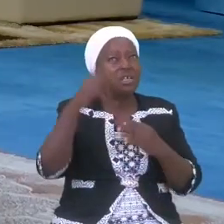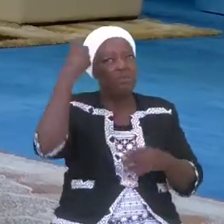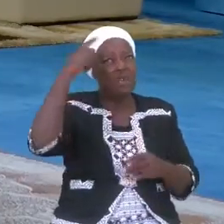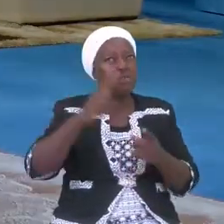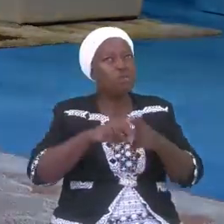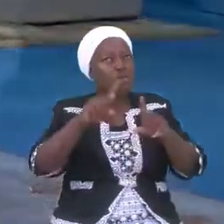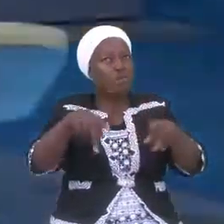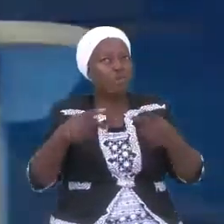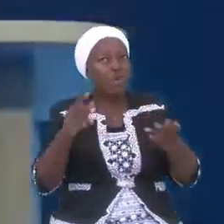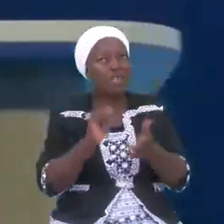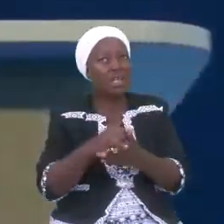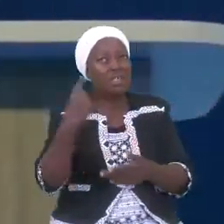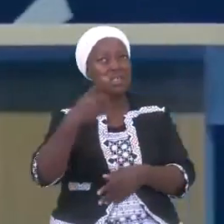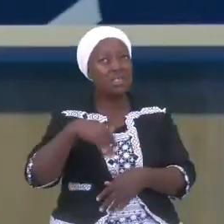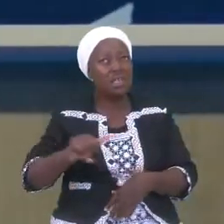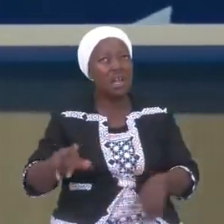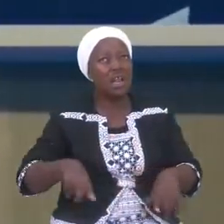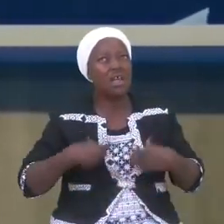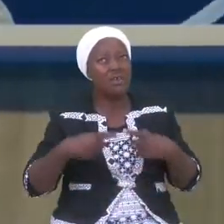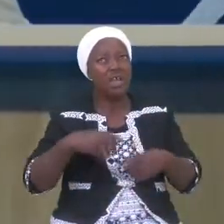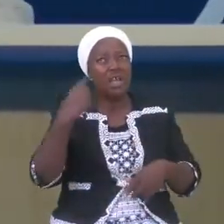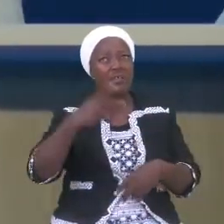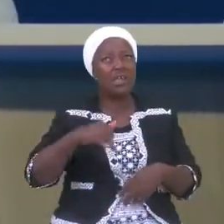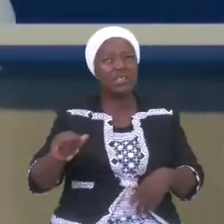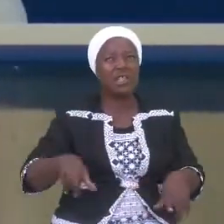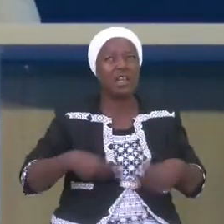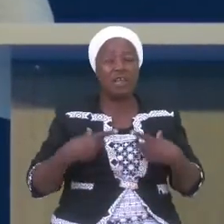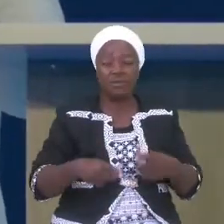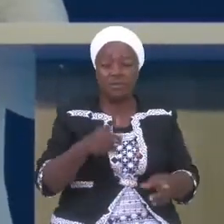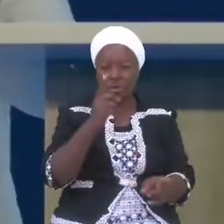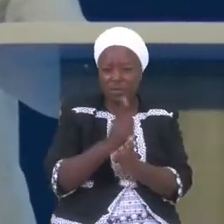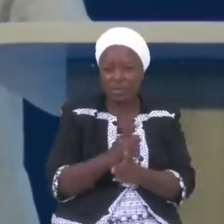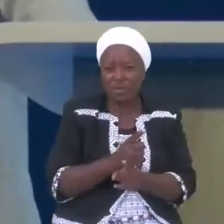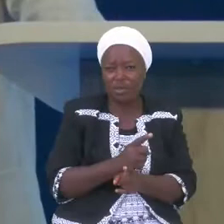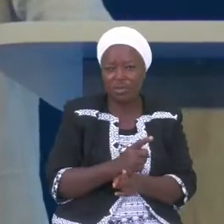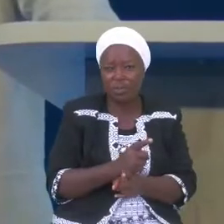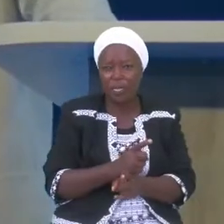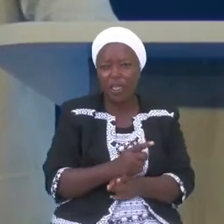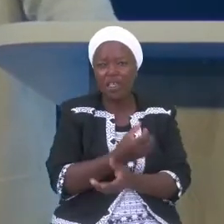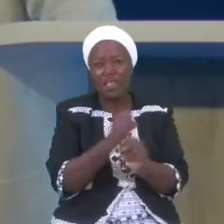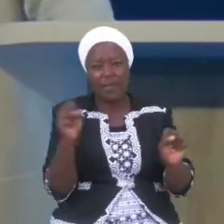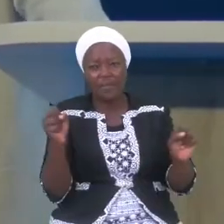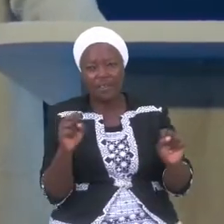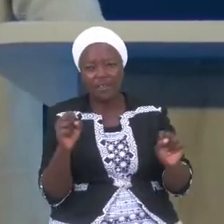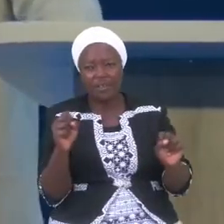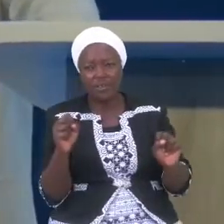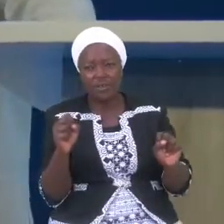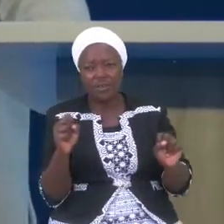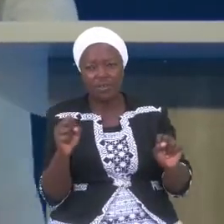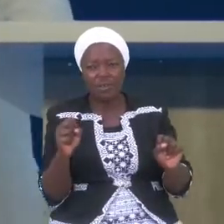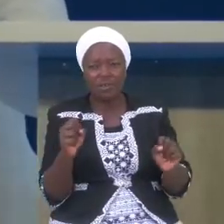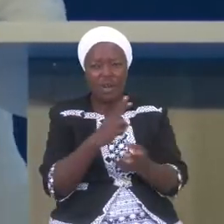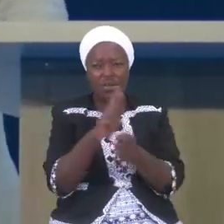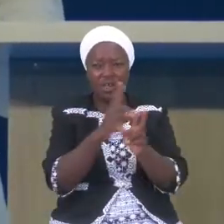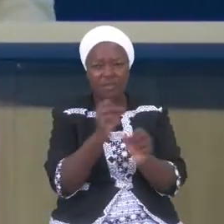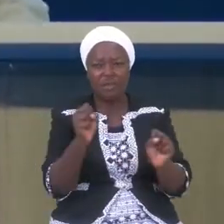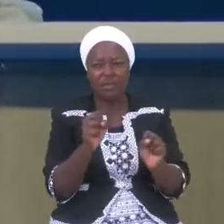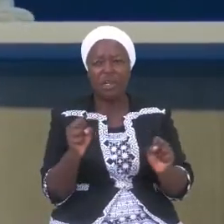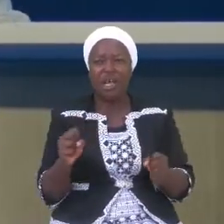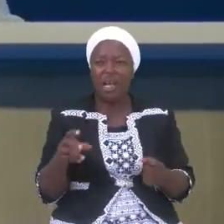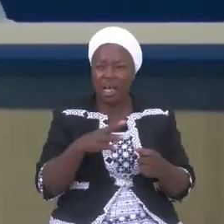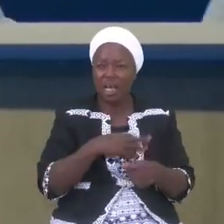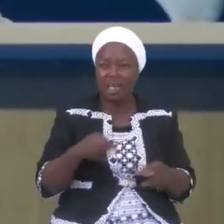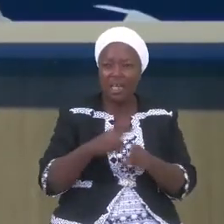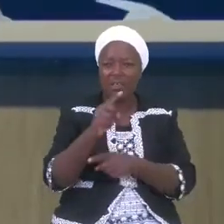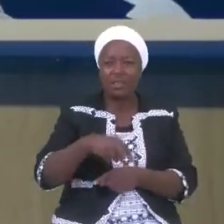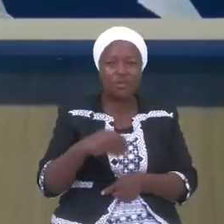that eternal life, everlasting life, justification, salvation, redemption. As you know,